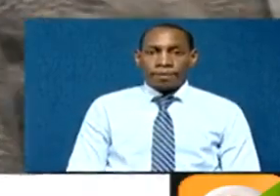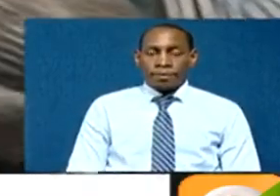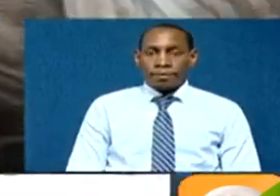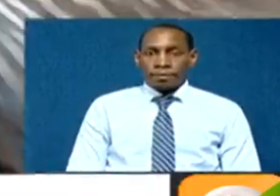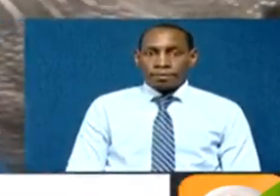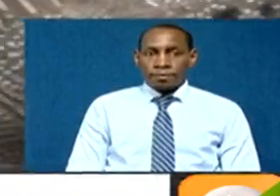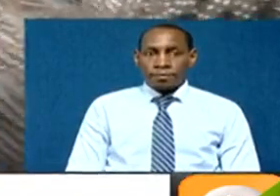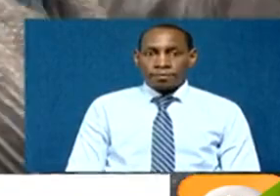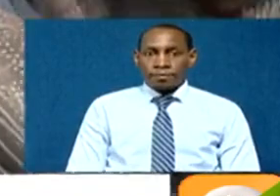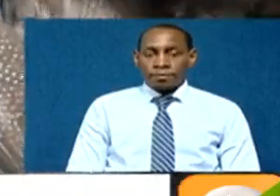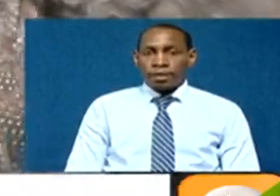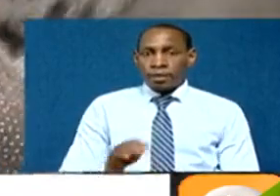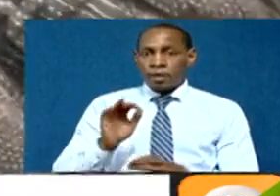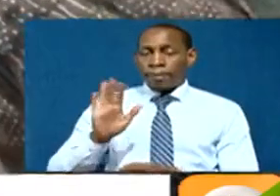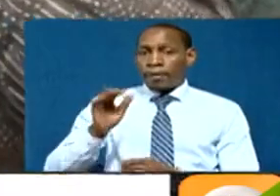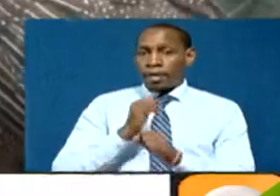also there. They do